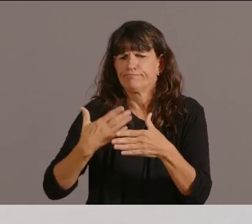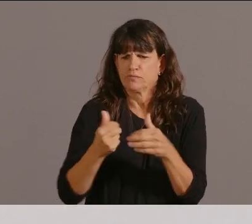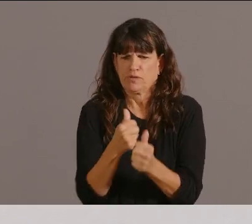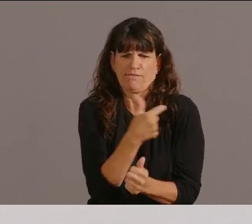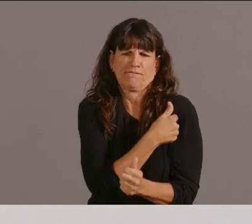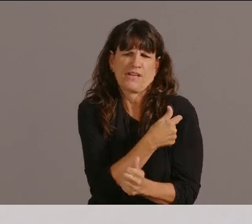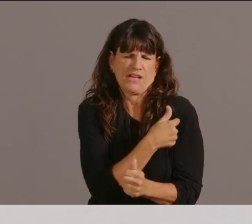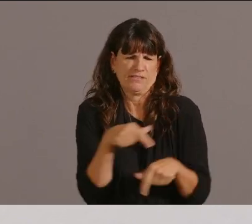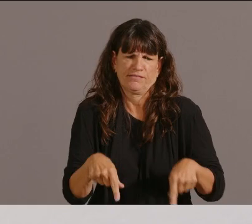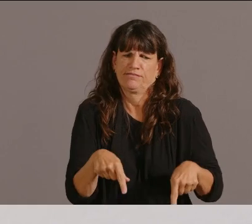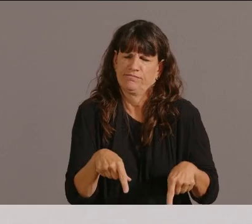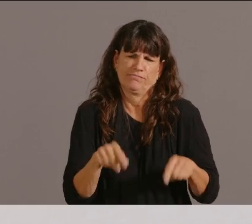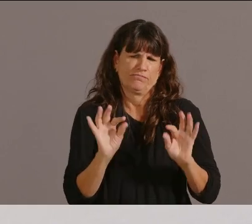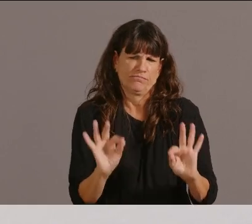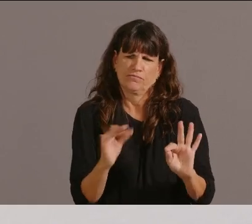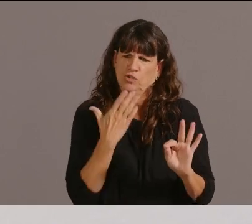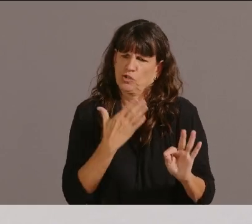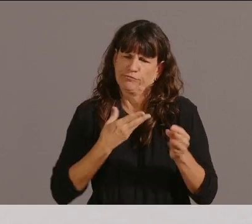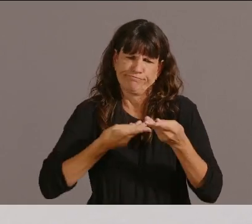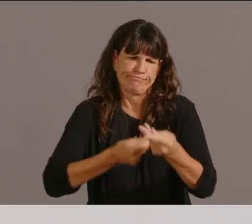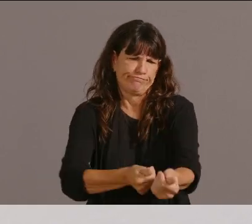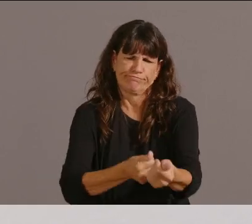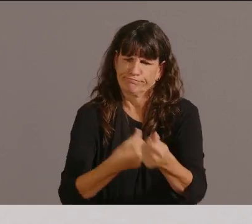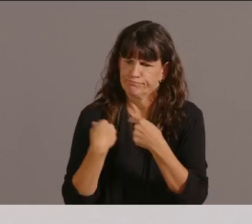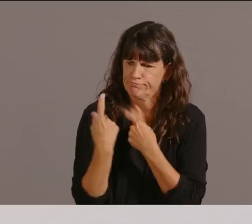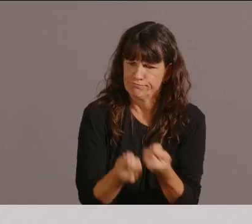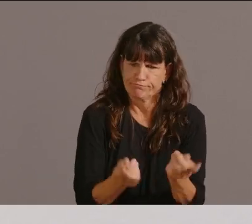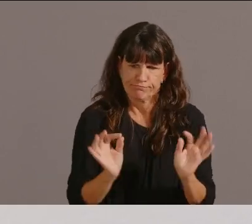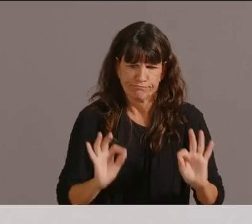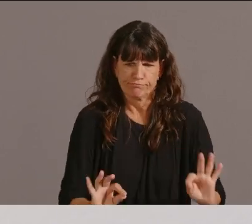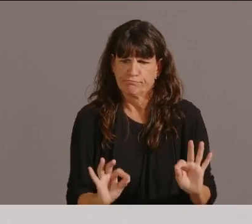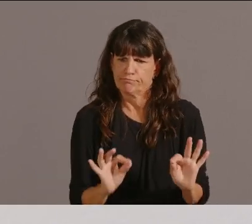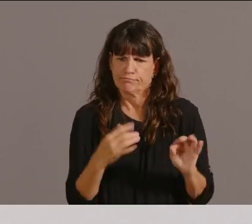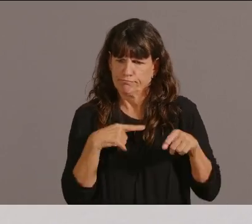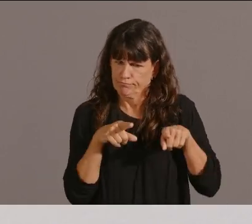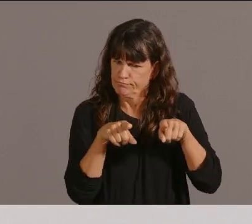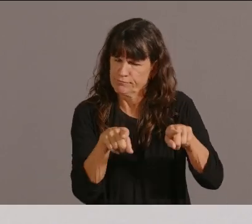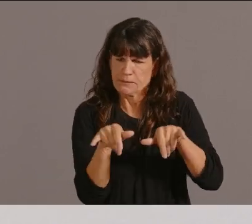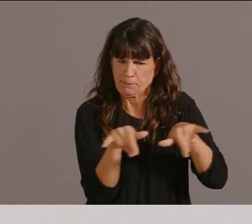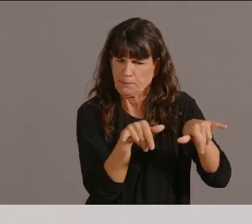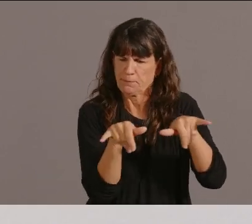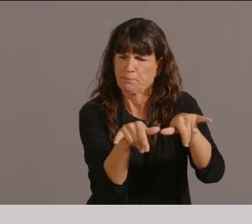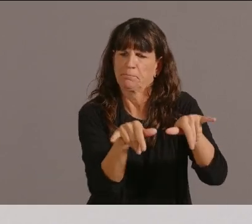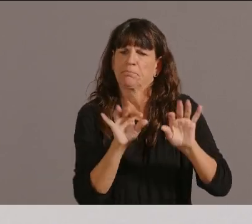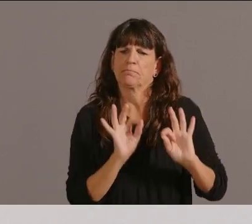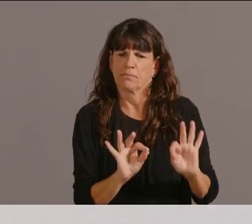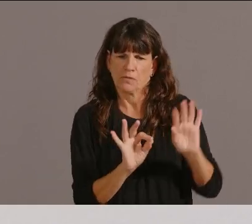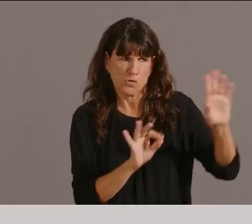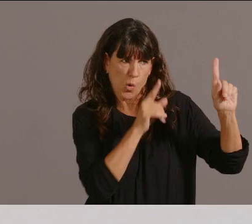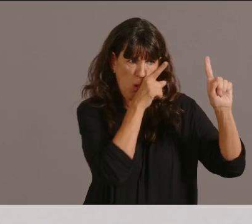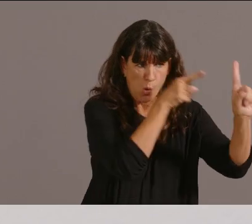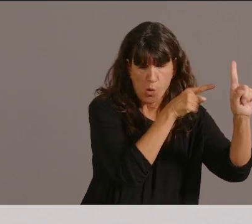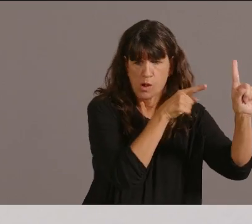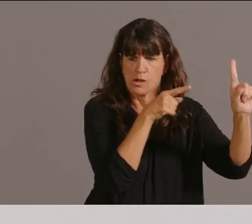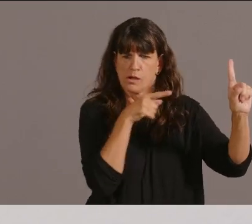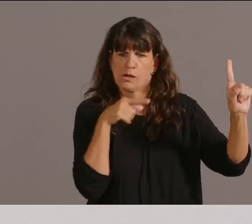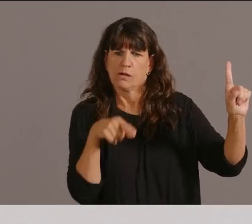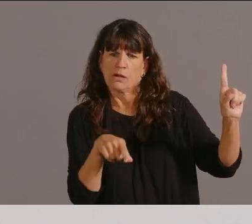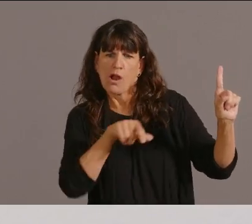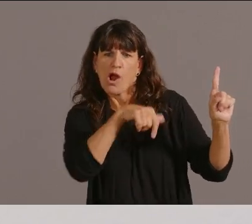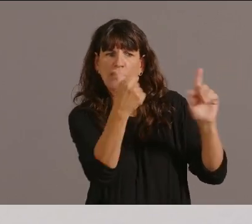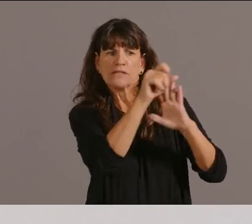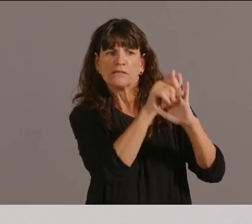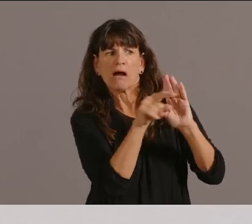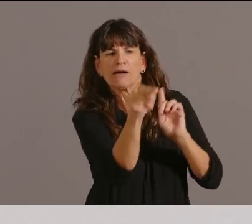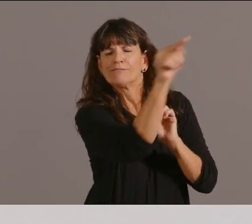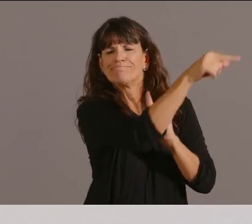so we are right in line with their goal. I don't know if they consulted with other states on that, though. Yeah, I was just